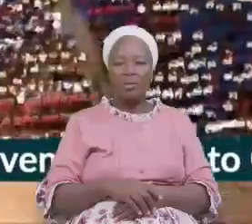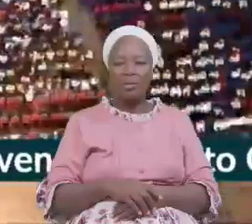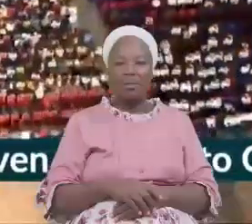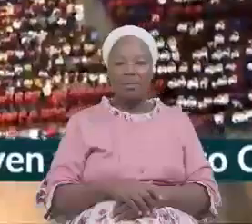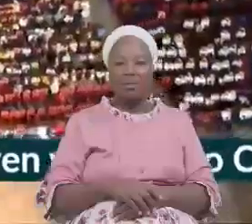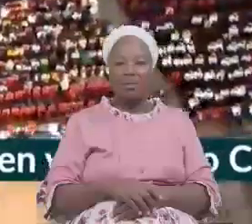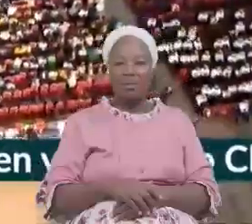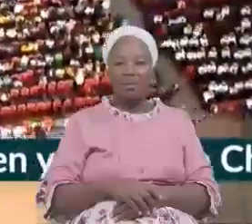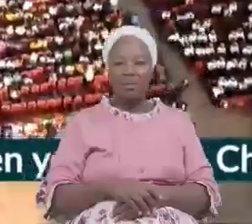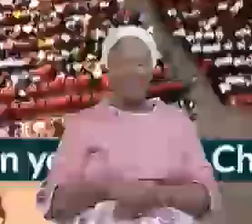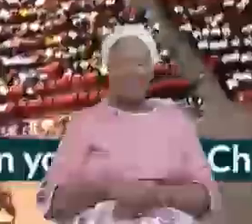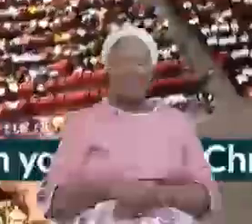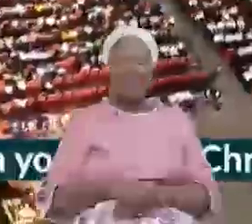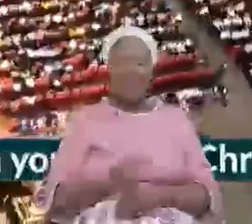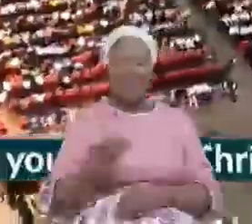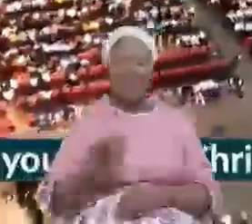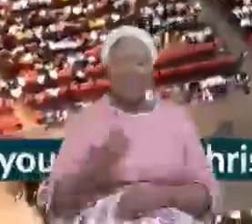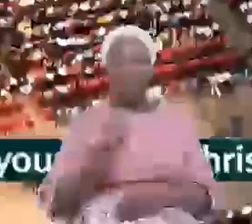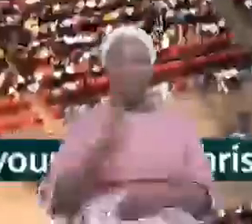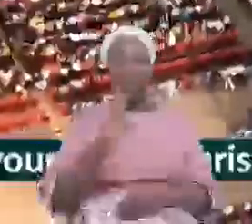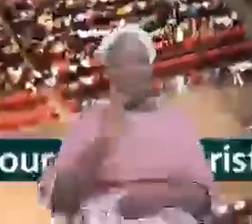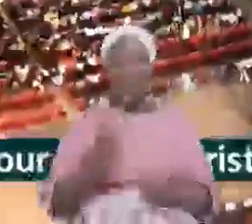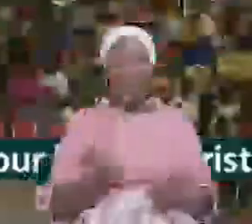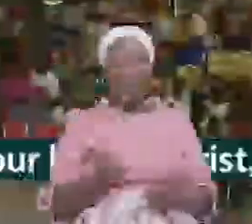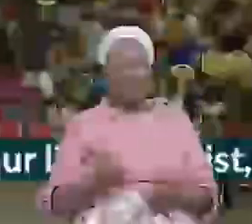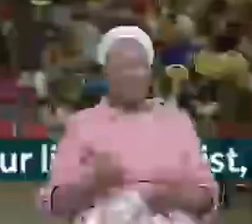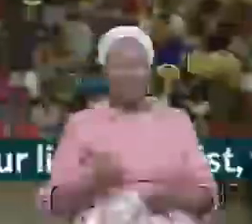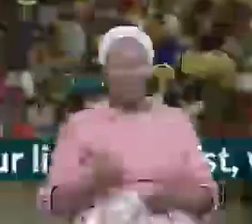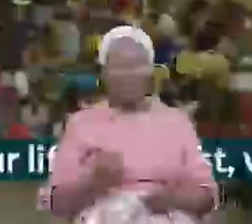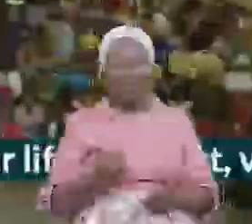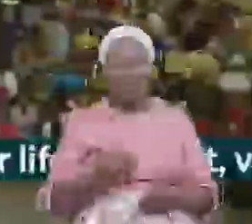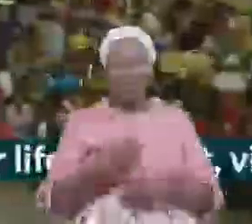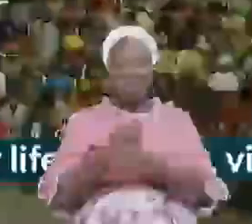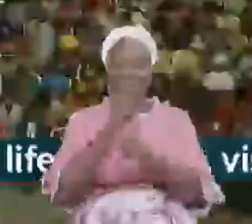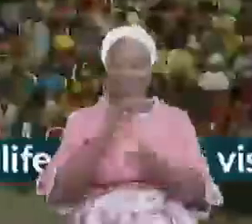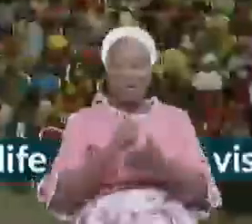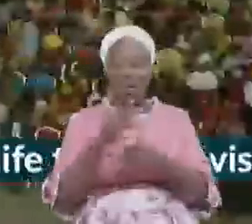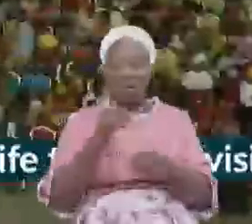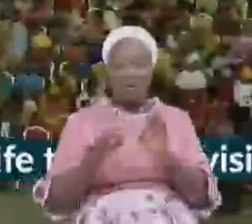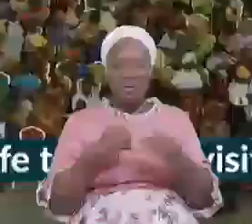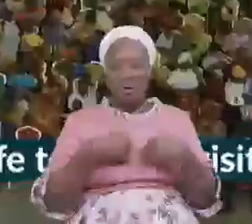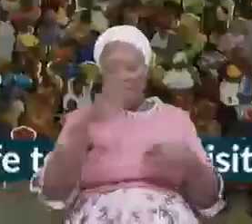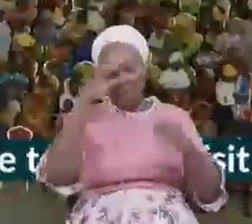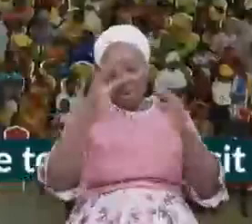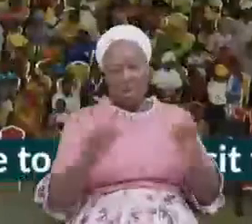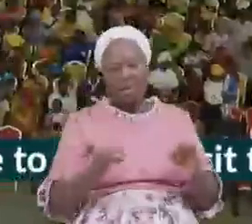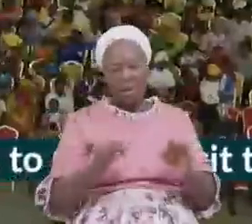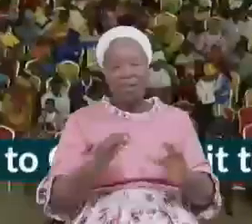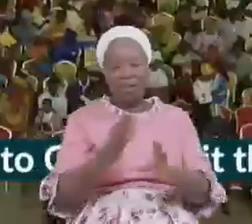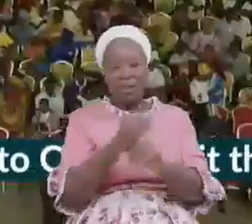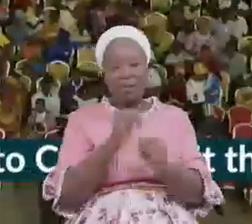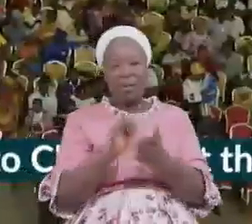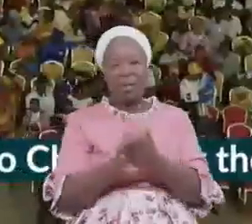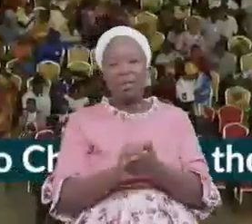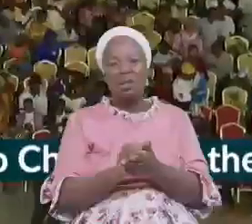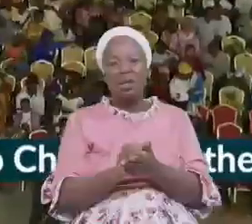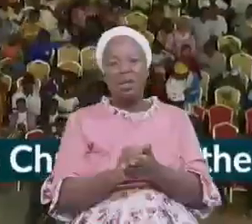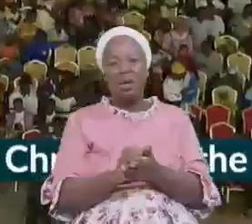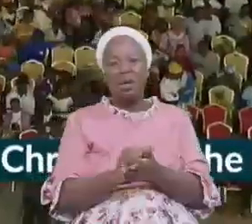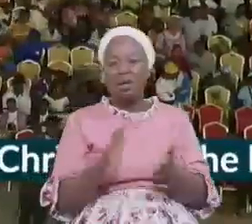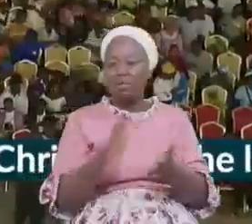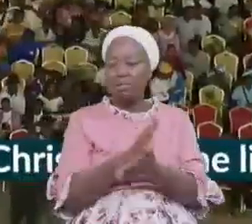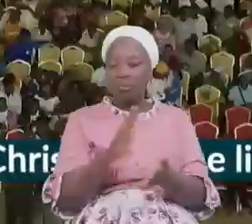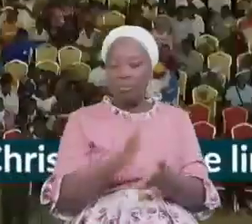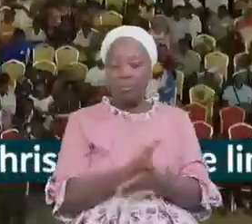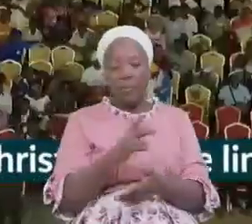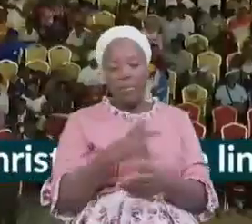Wherever you are, be sure that if you have decided, receive the card, write your name,